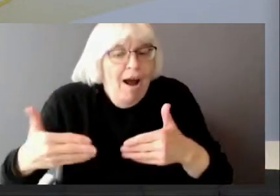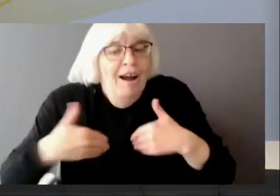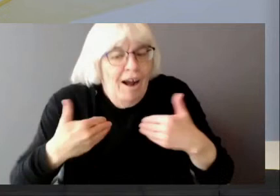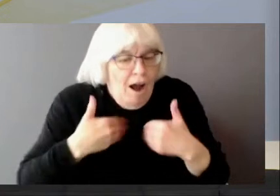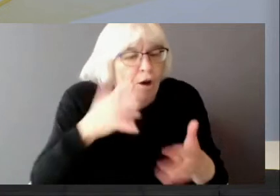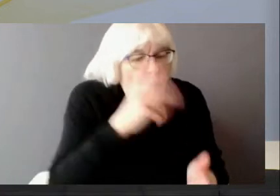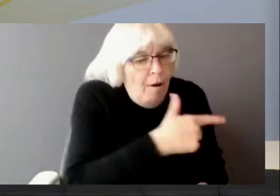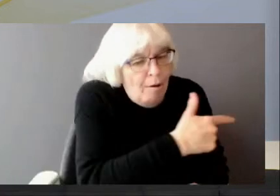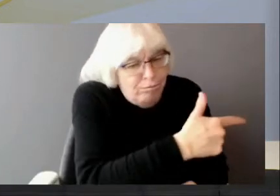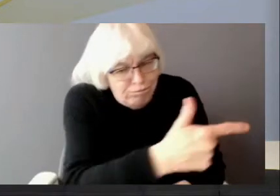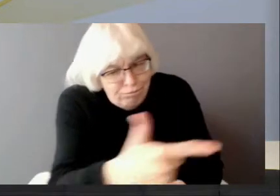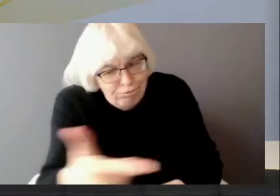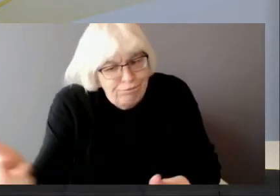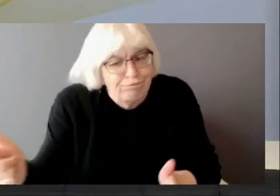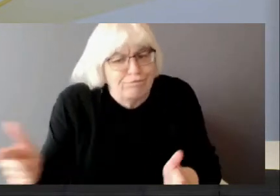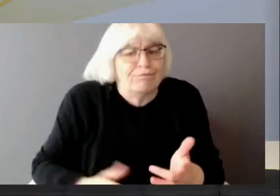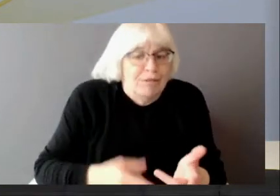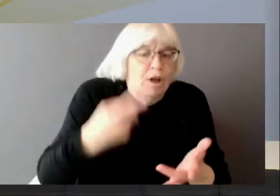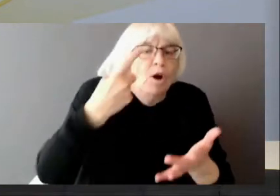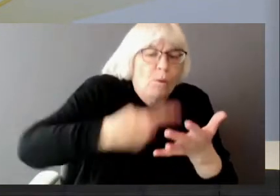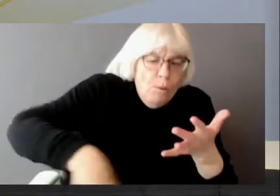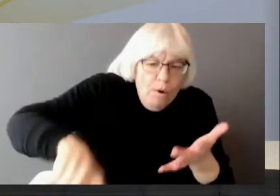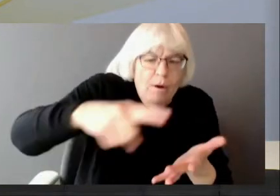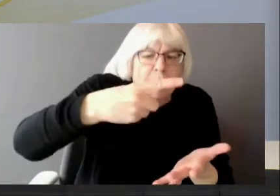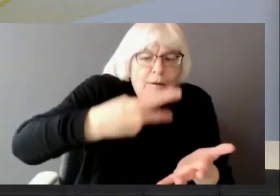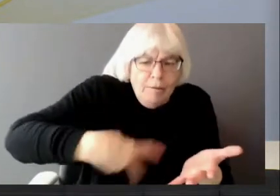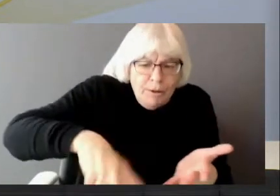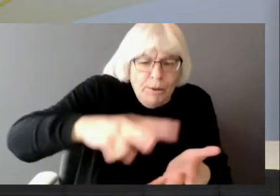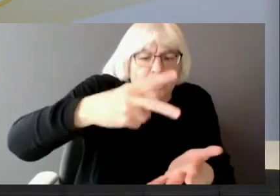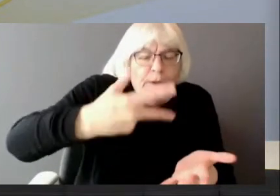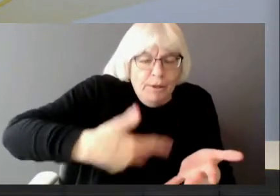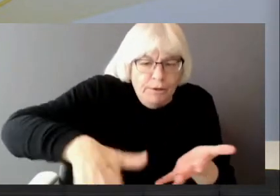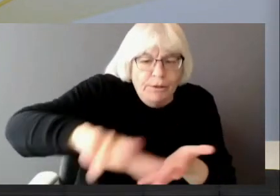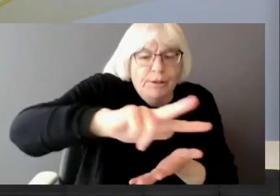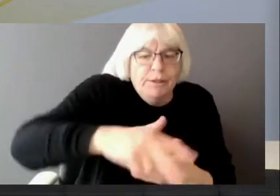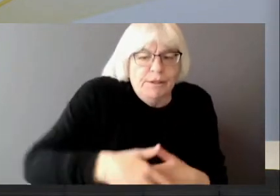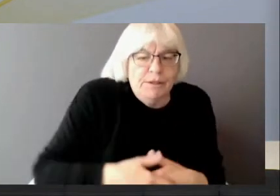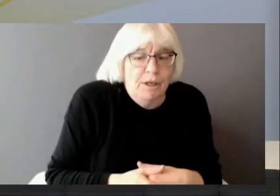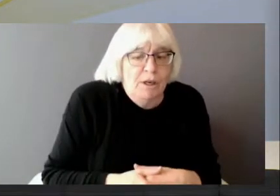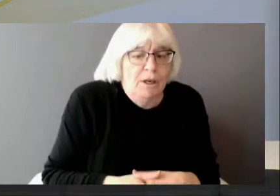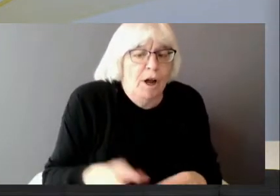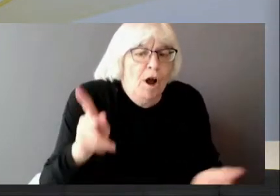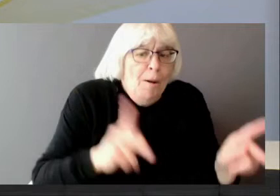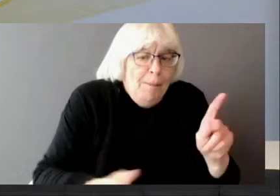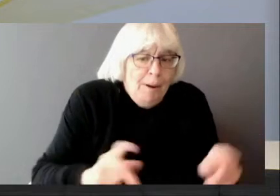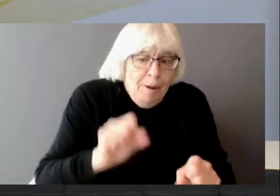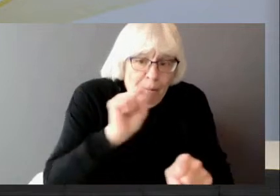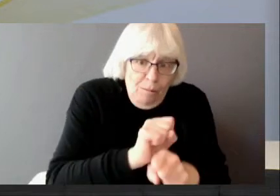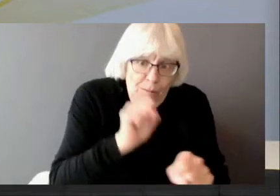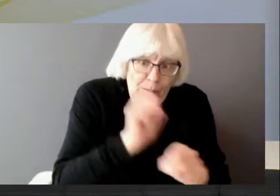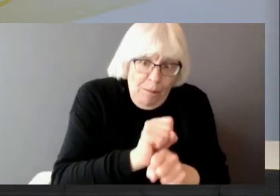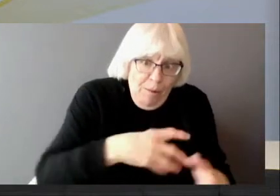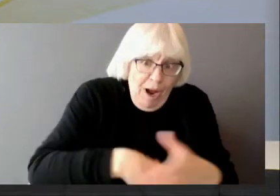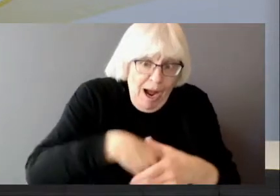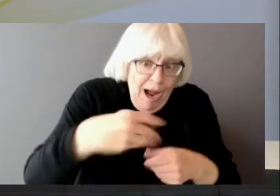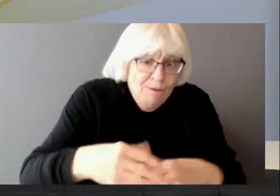weeks. Rotational workers who are not registered can do so by contacting our office or on the provincial